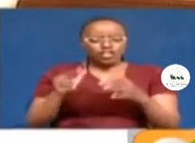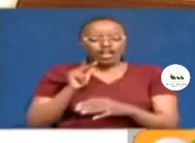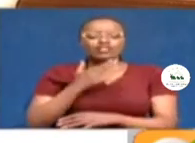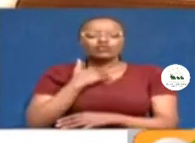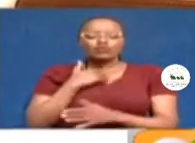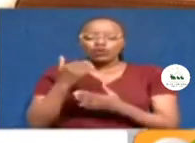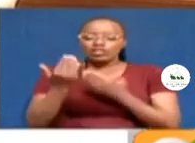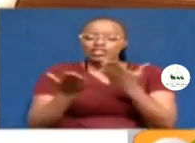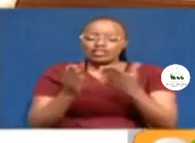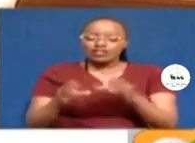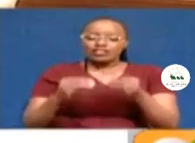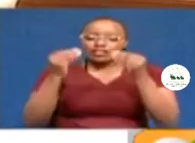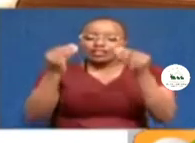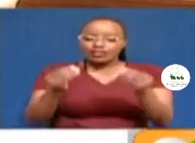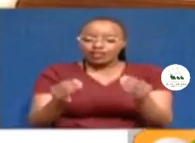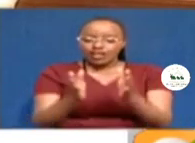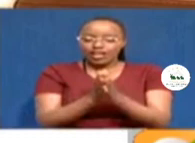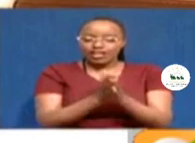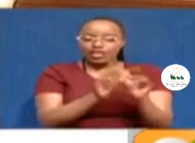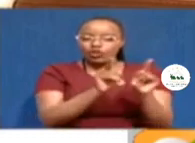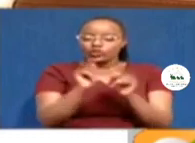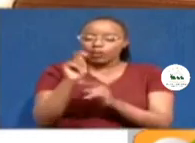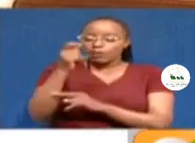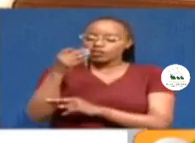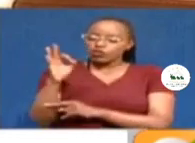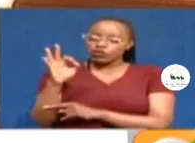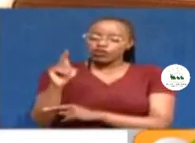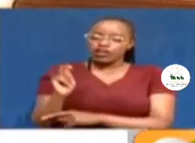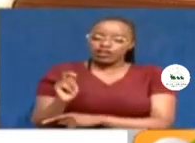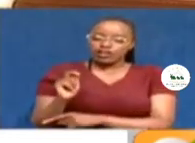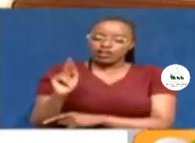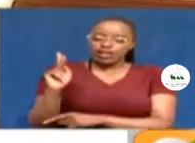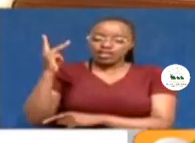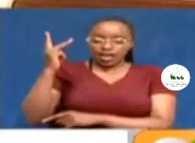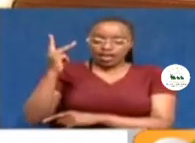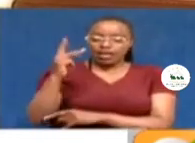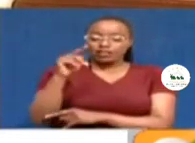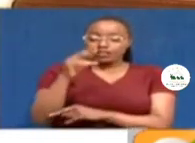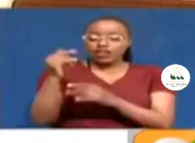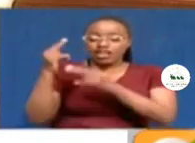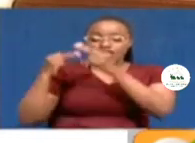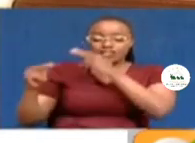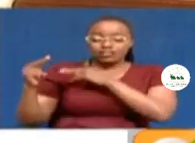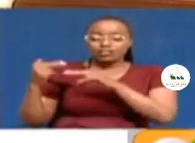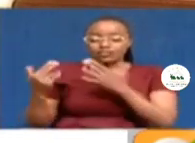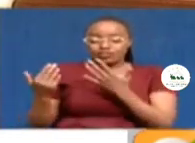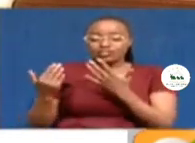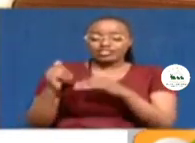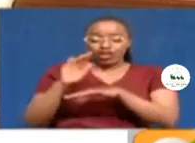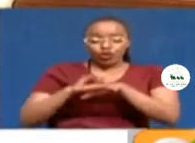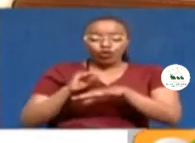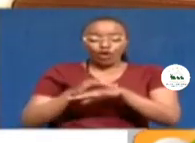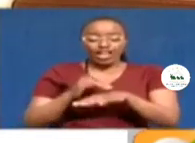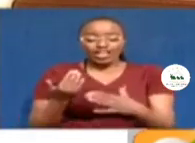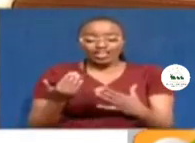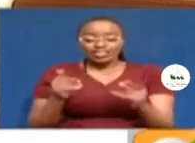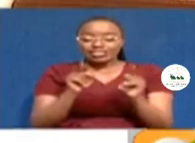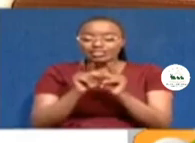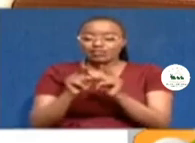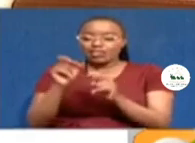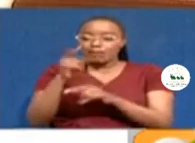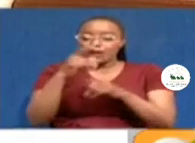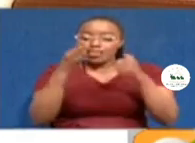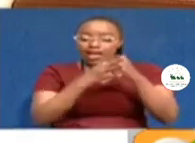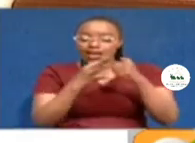is service delivery. And to the president of the Republic of Kenya, history is beckoning. In the month